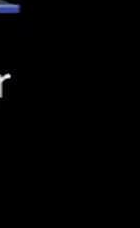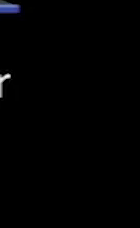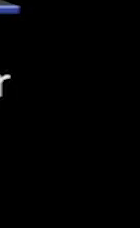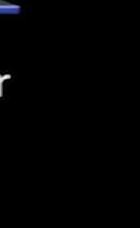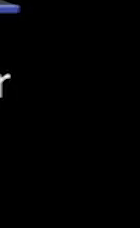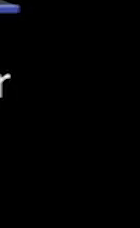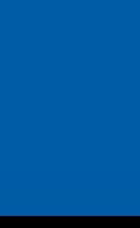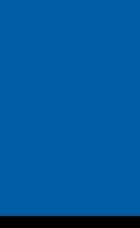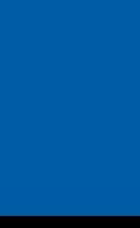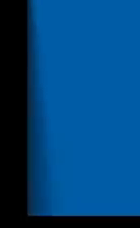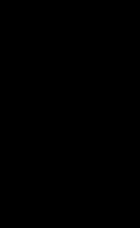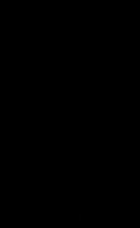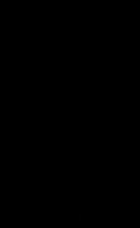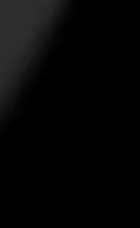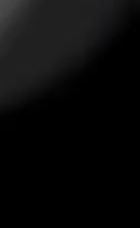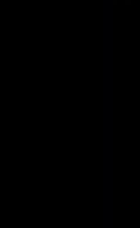National Educator.